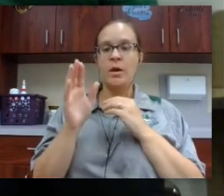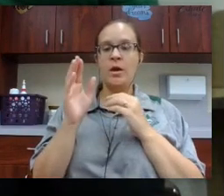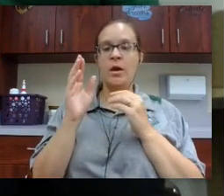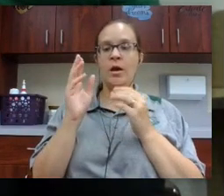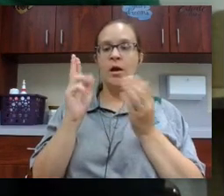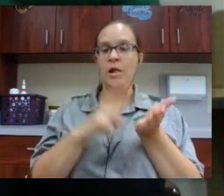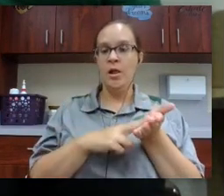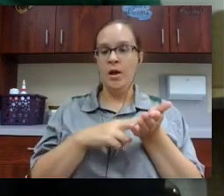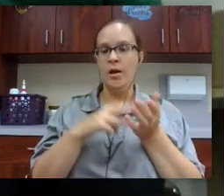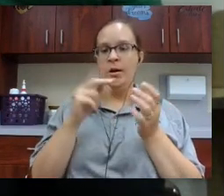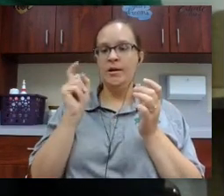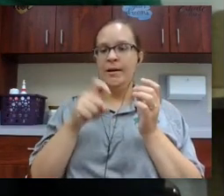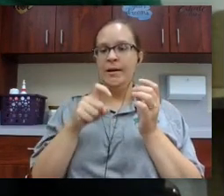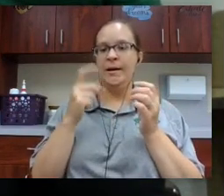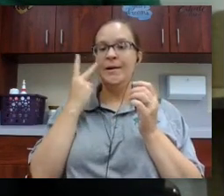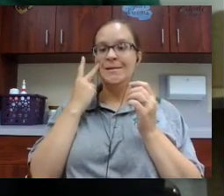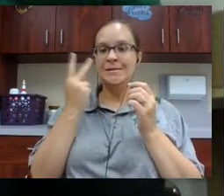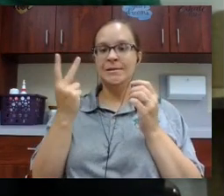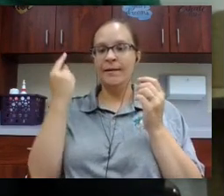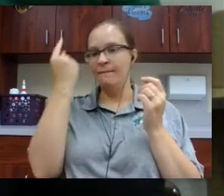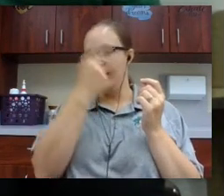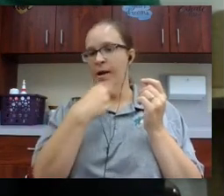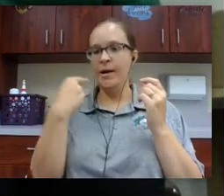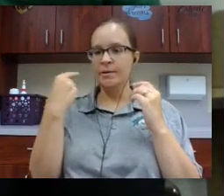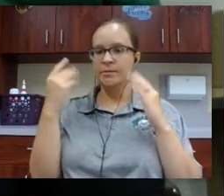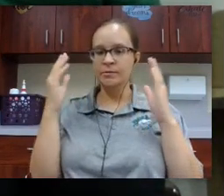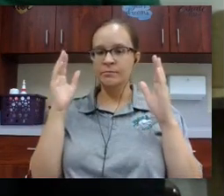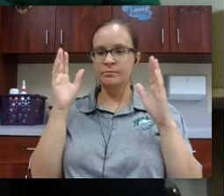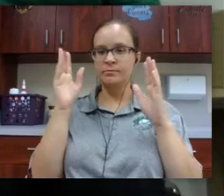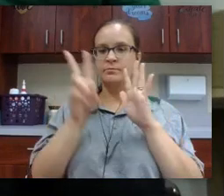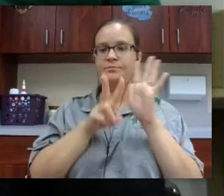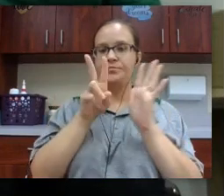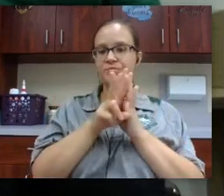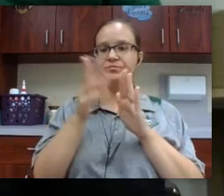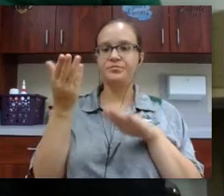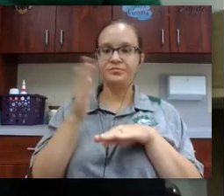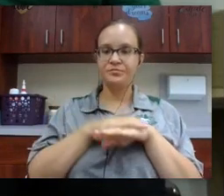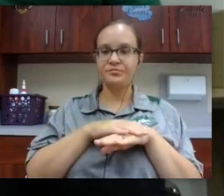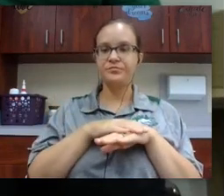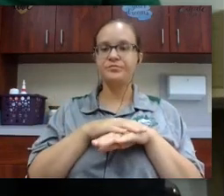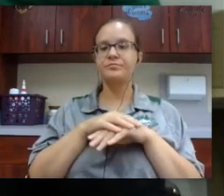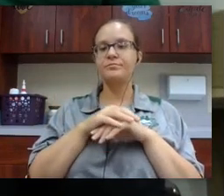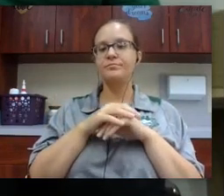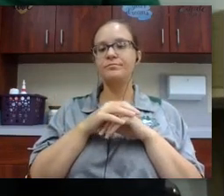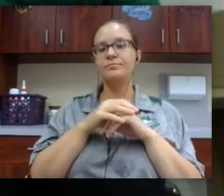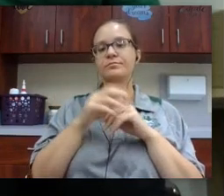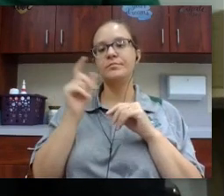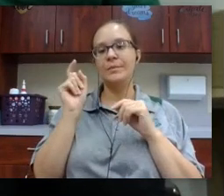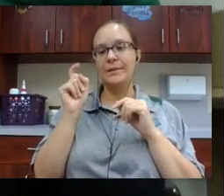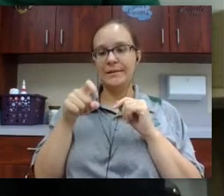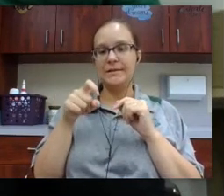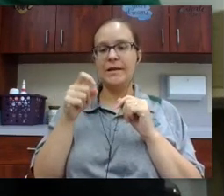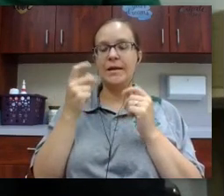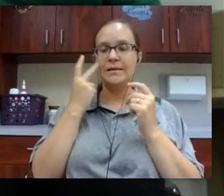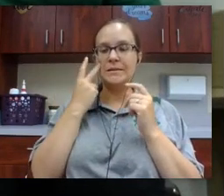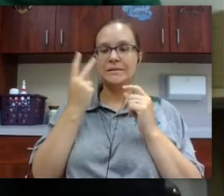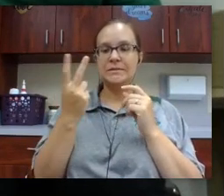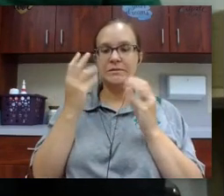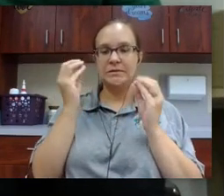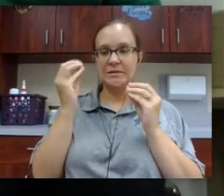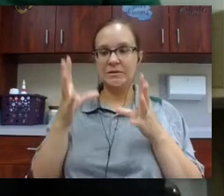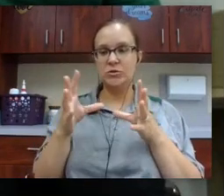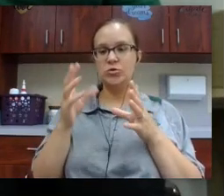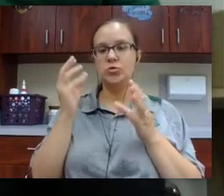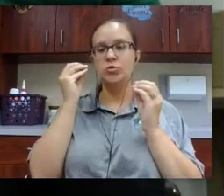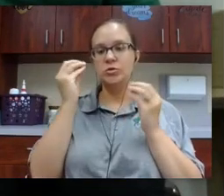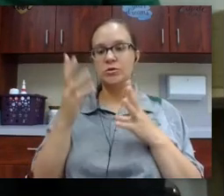must have your face visible. Your video must be on. You must be able to see the teacher, and the